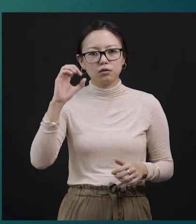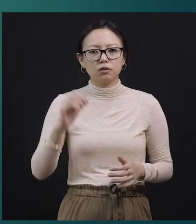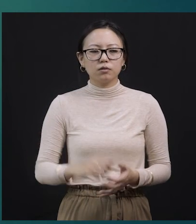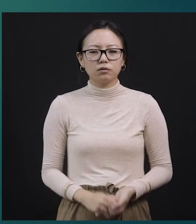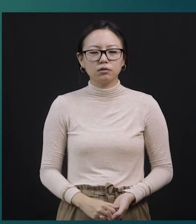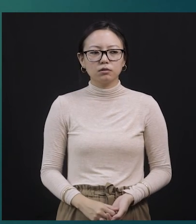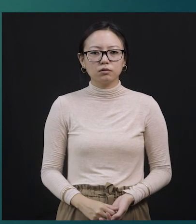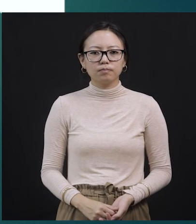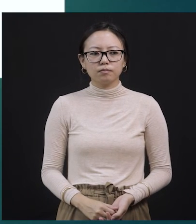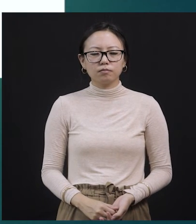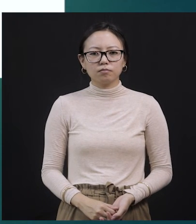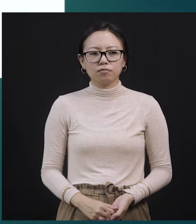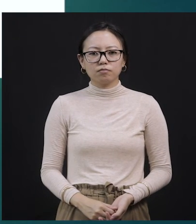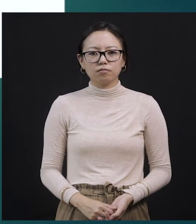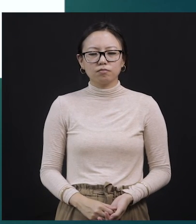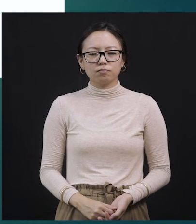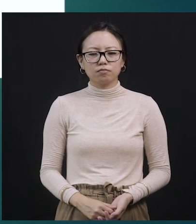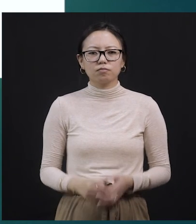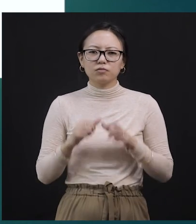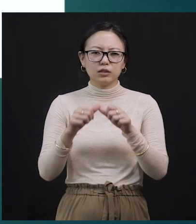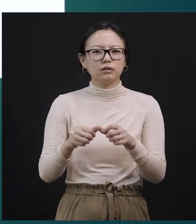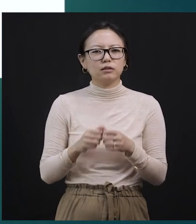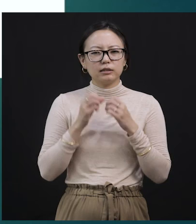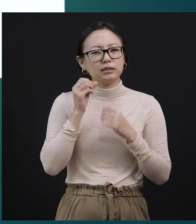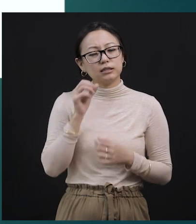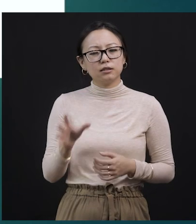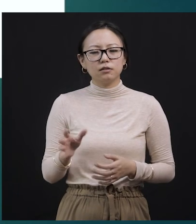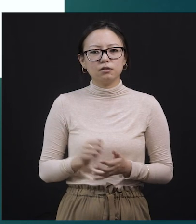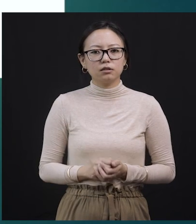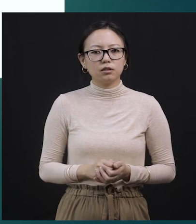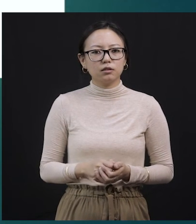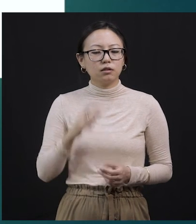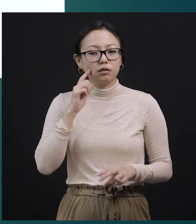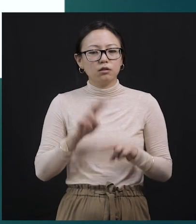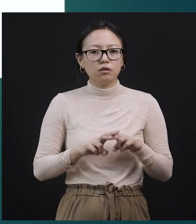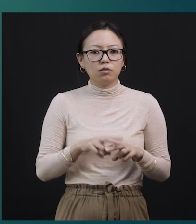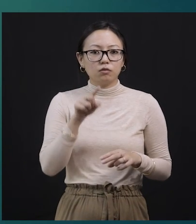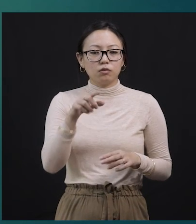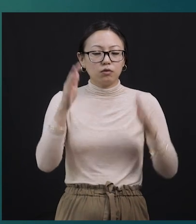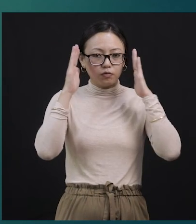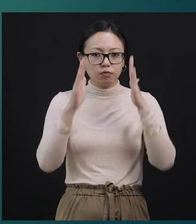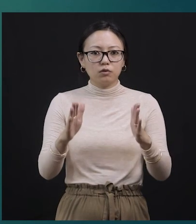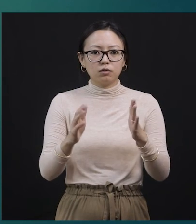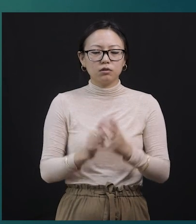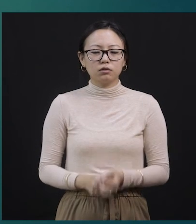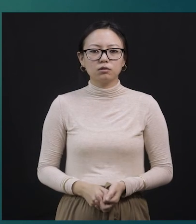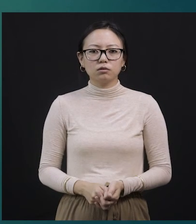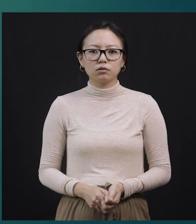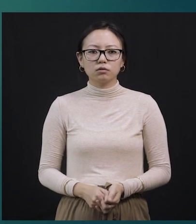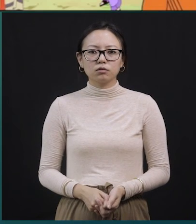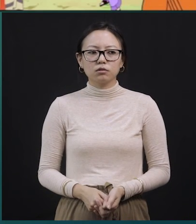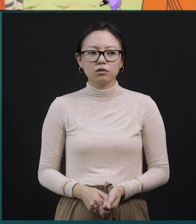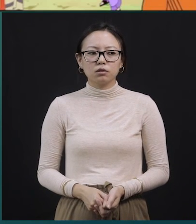is just very simple. You just need to put it in your mind clearly,